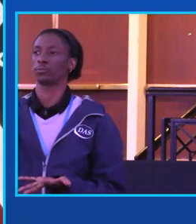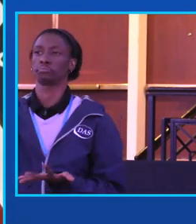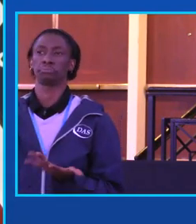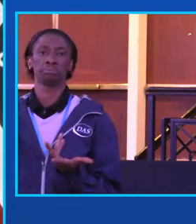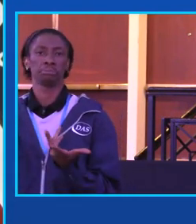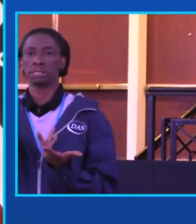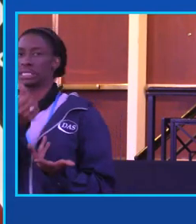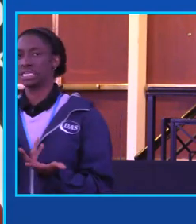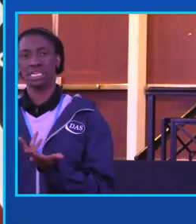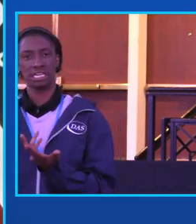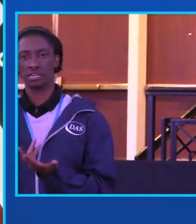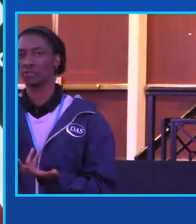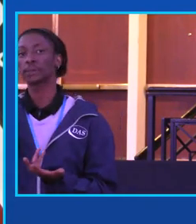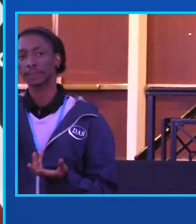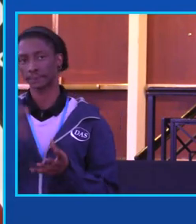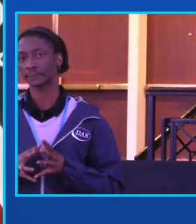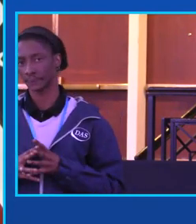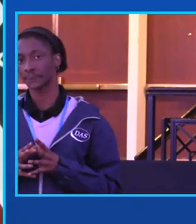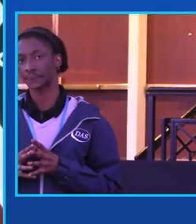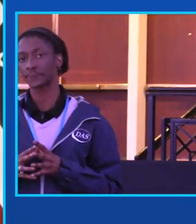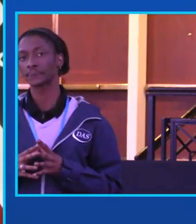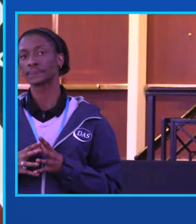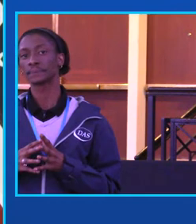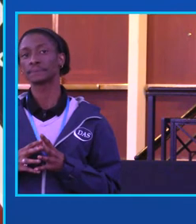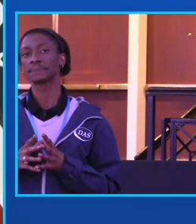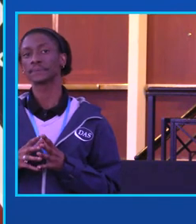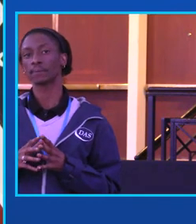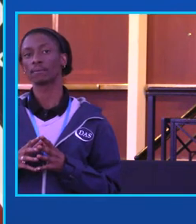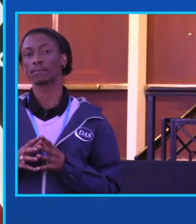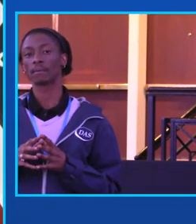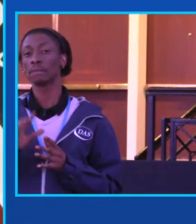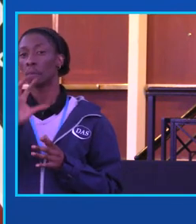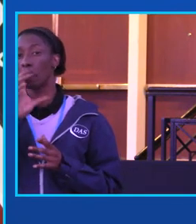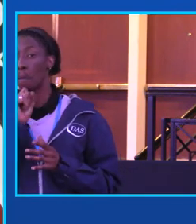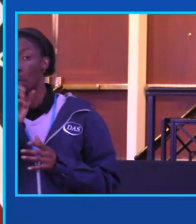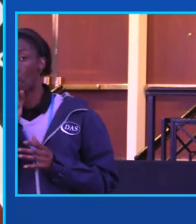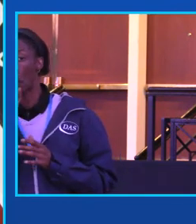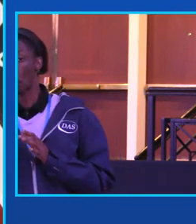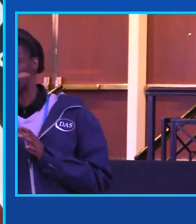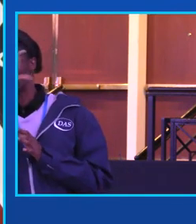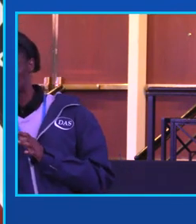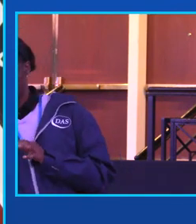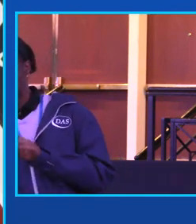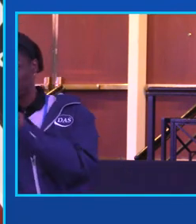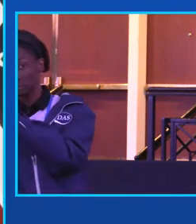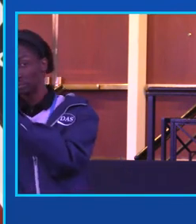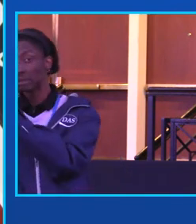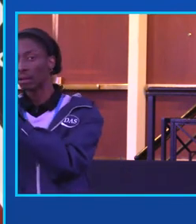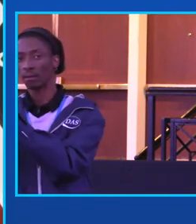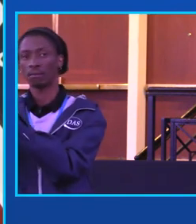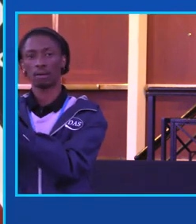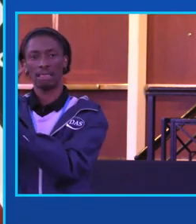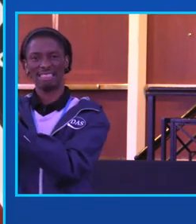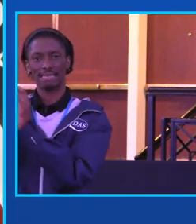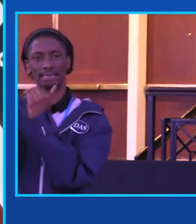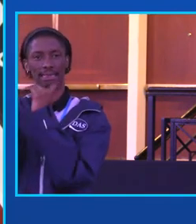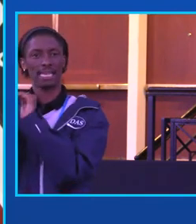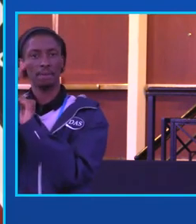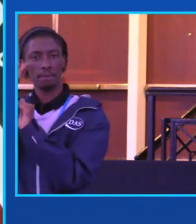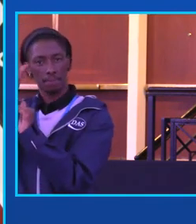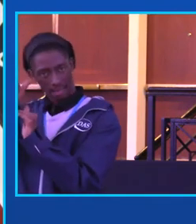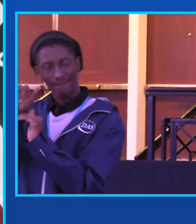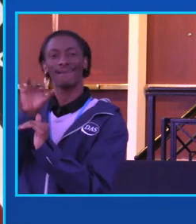for any purpose. The much larger orange slices are limited by the